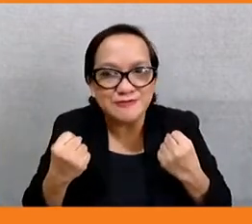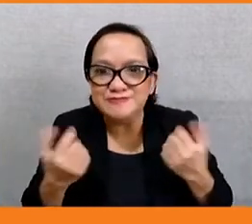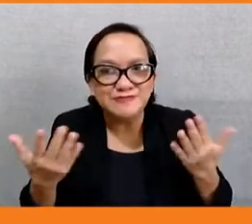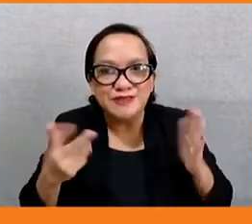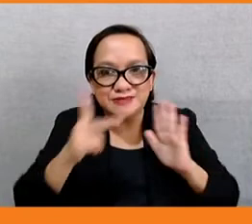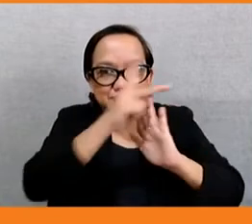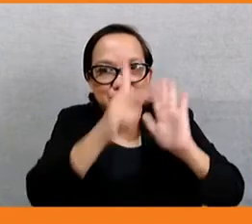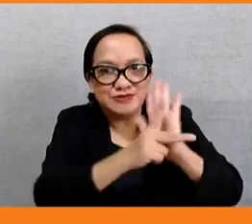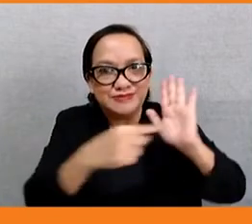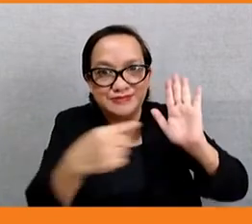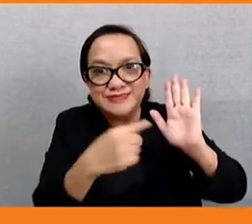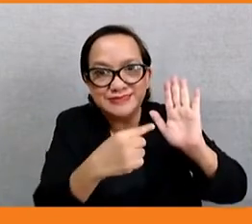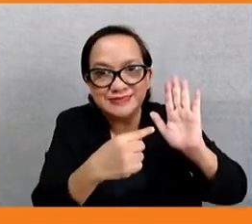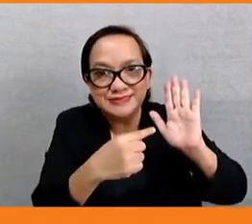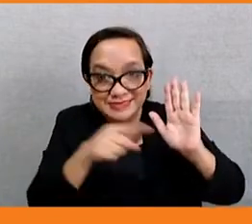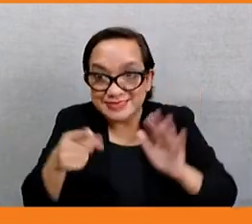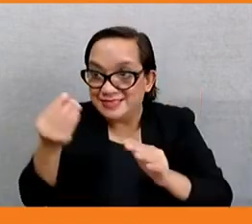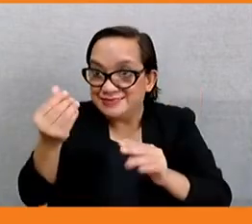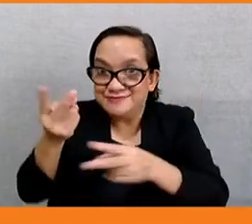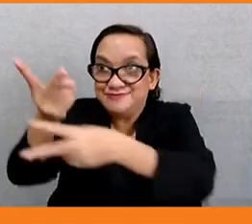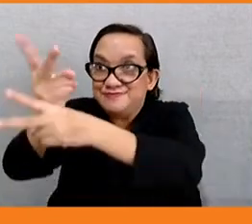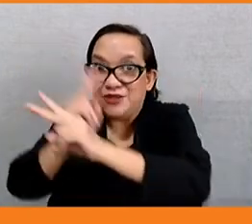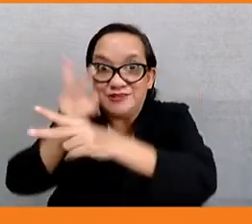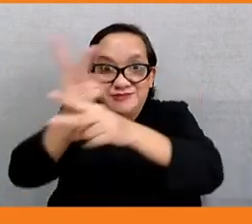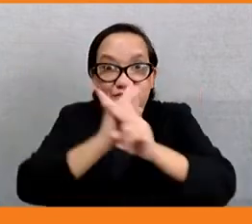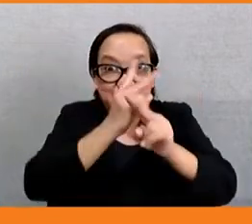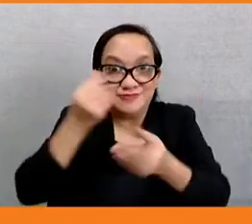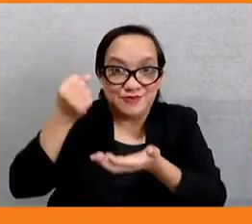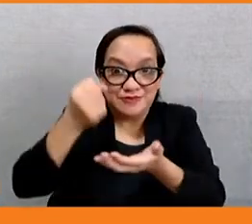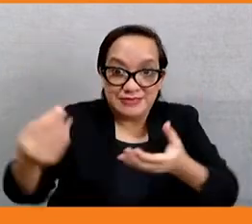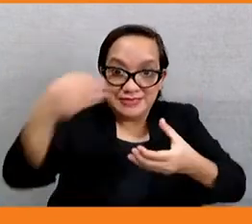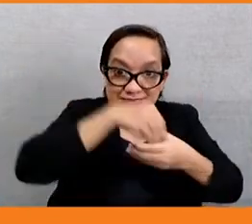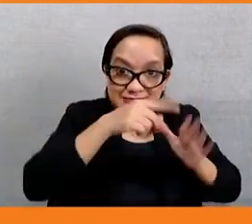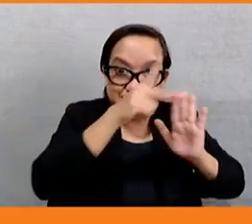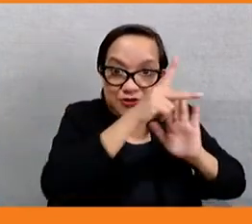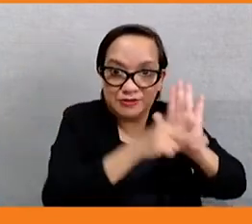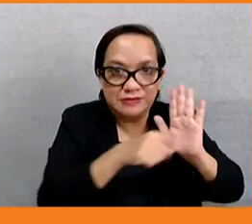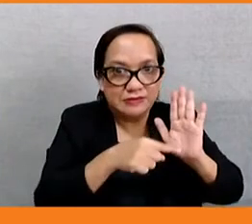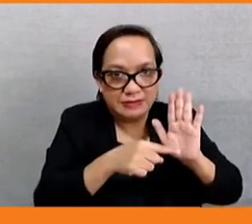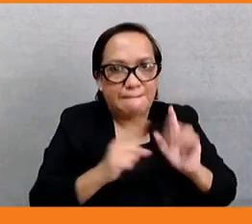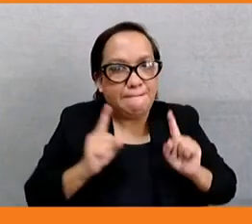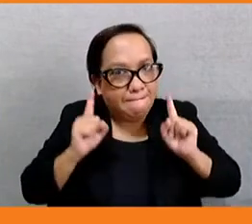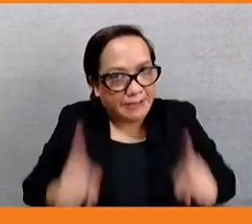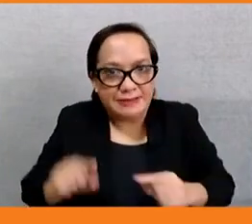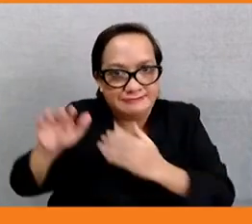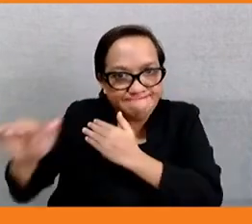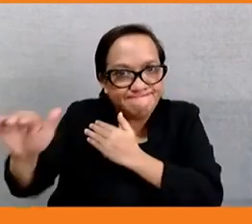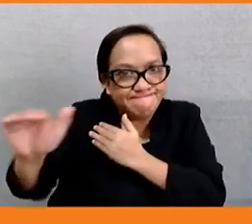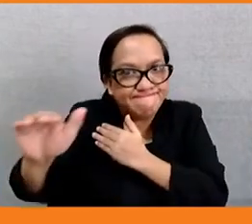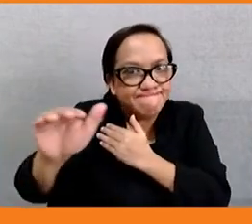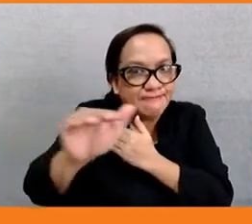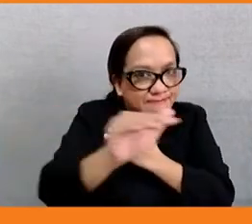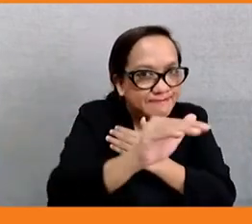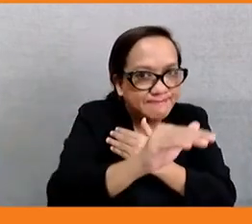and should be subject to accountability mechanisms. As a regional bank, we also demand